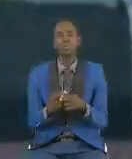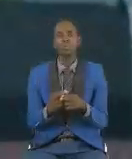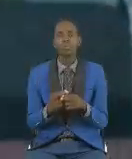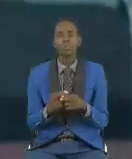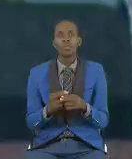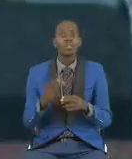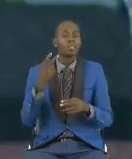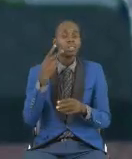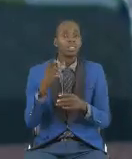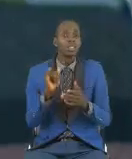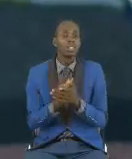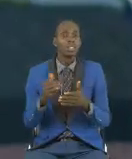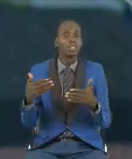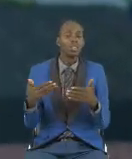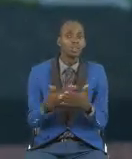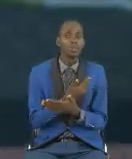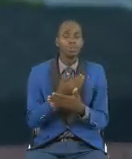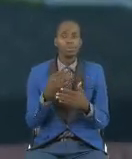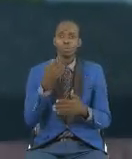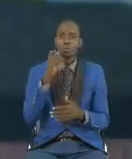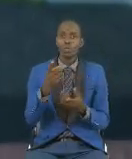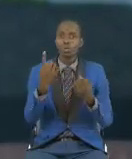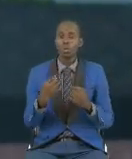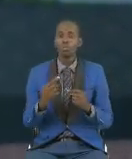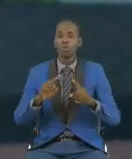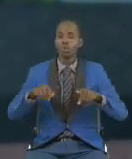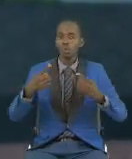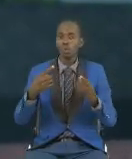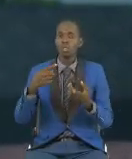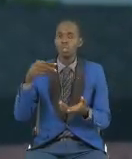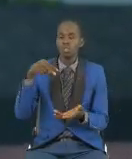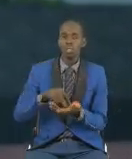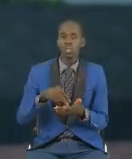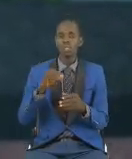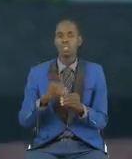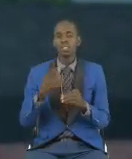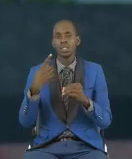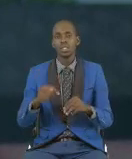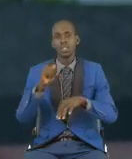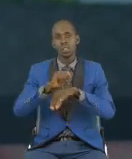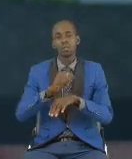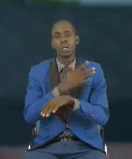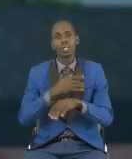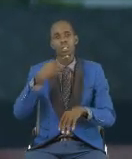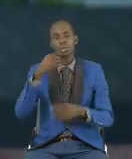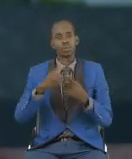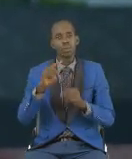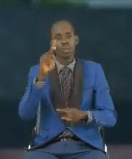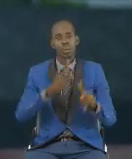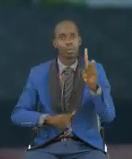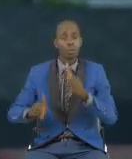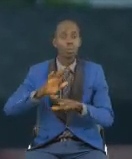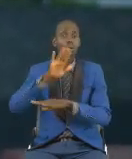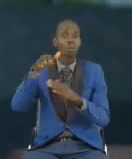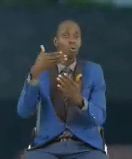Go, stand, and speak in the temple to the people all the